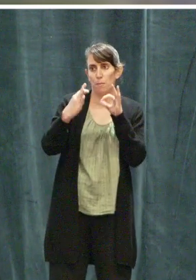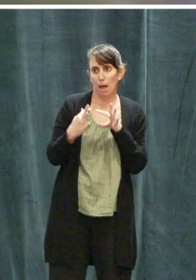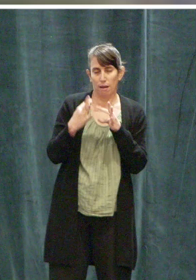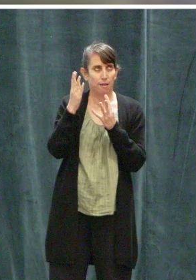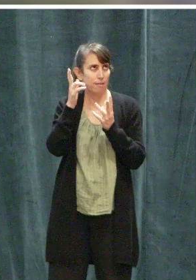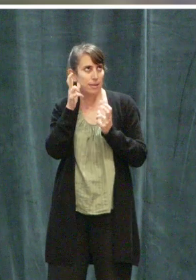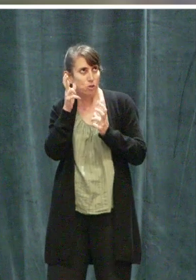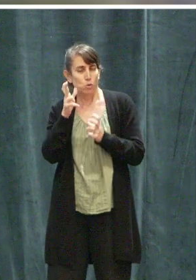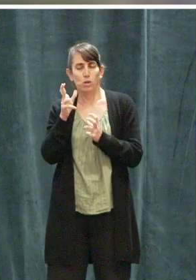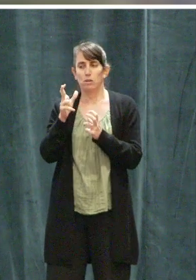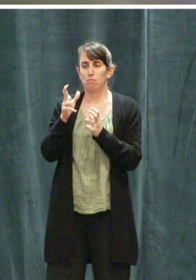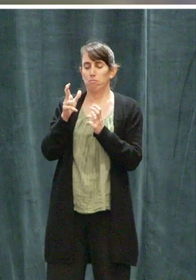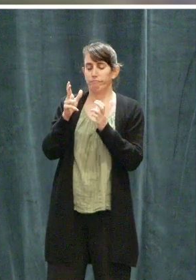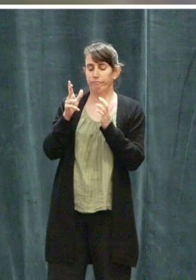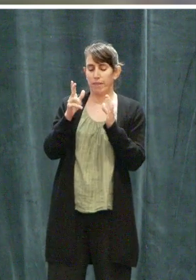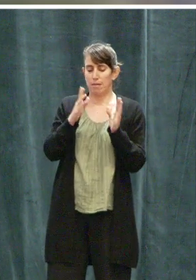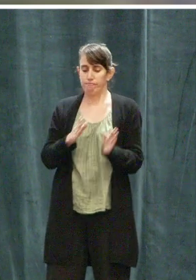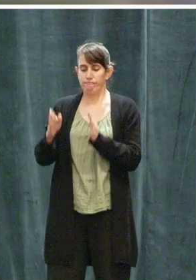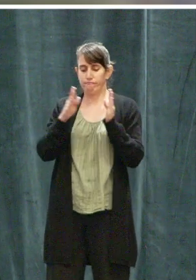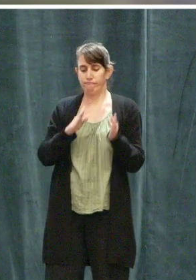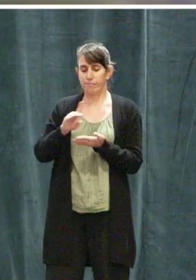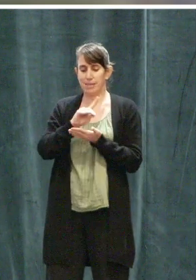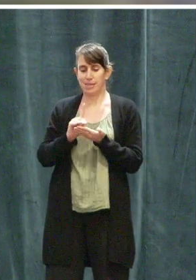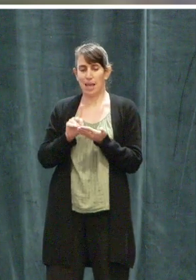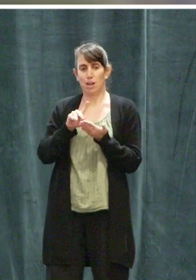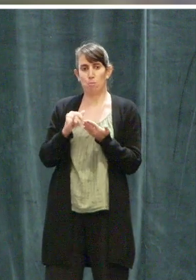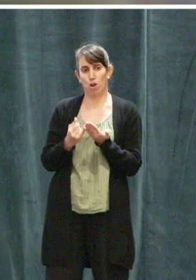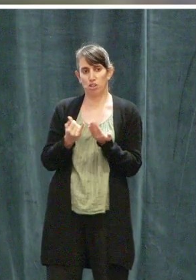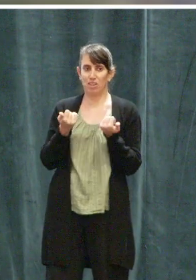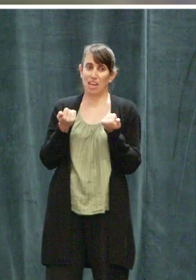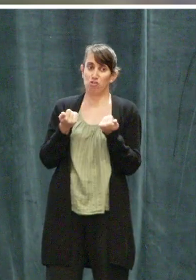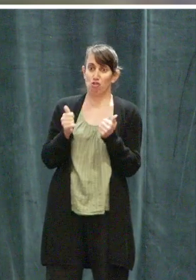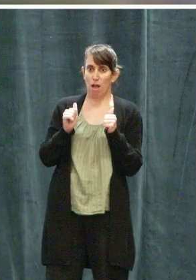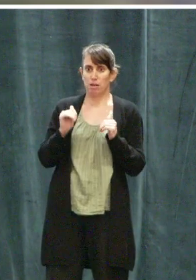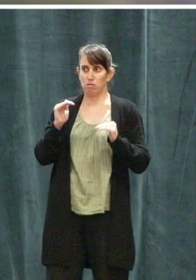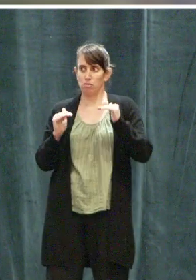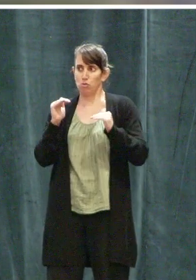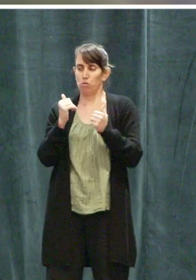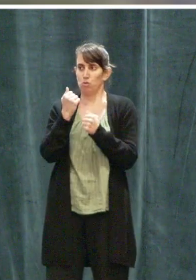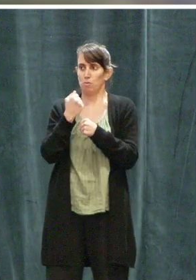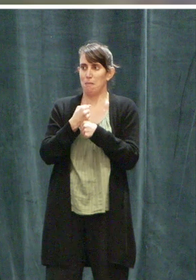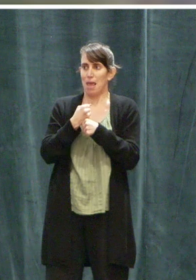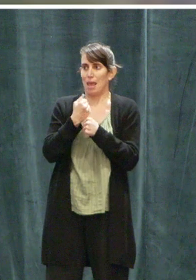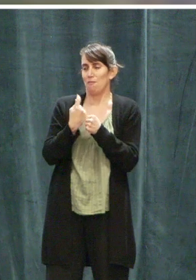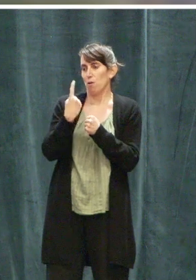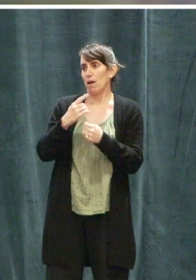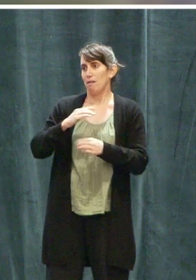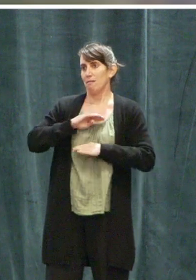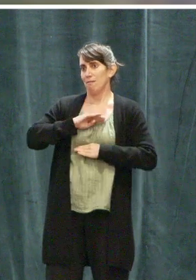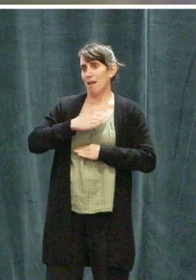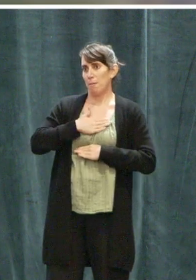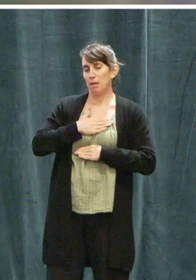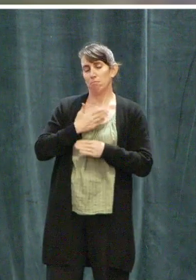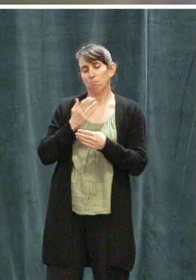a project that, to the best of our ability, tries to make everybody happy. It's hard. We may not be, we may